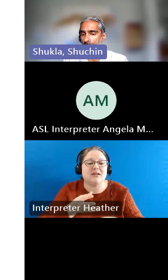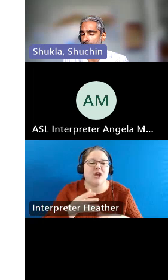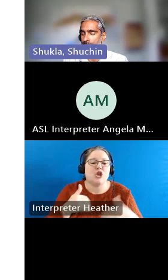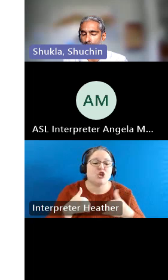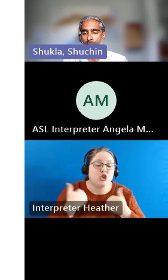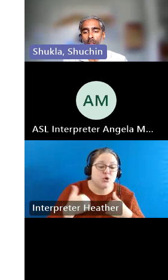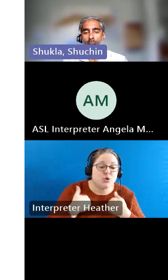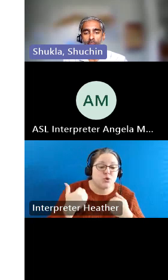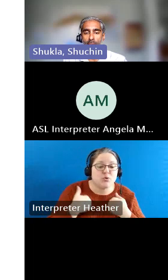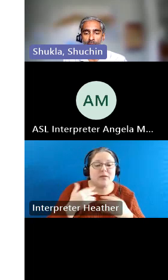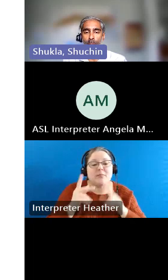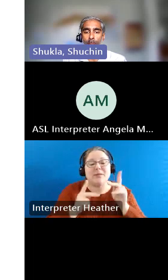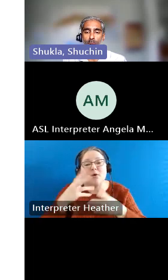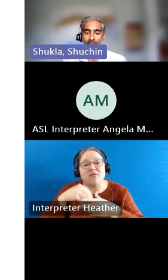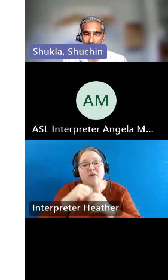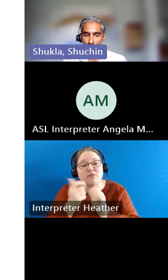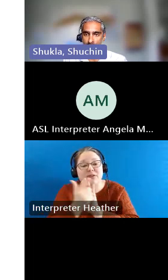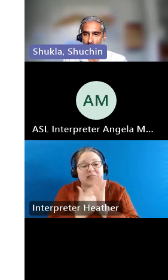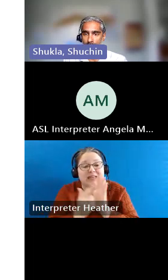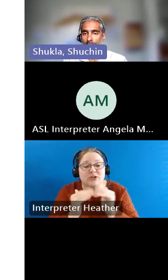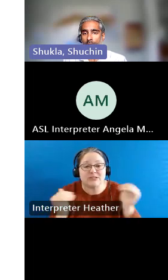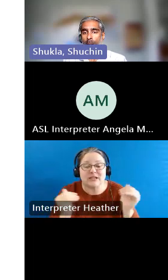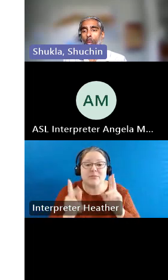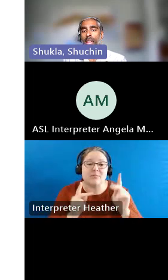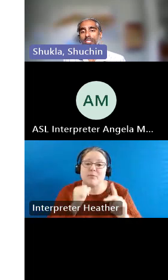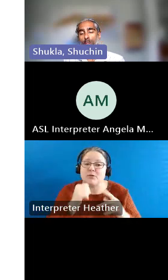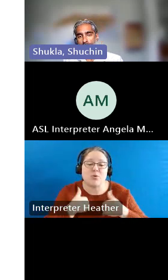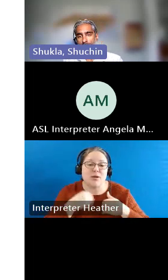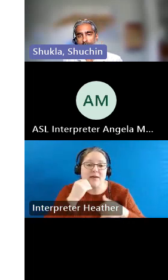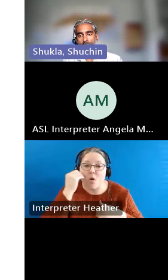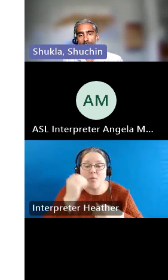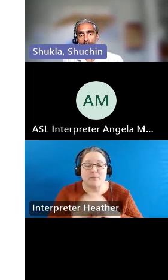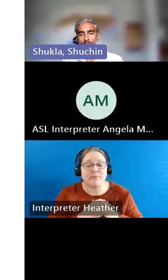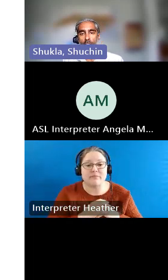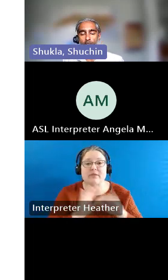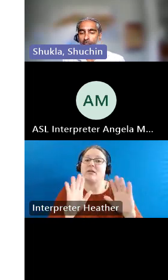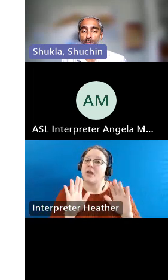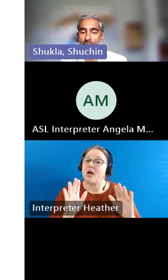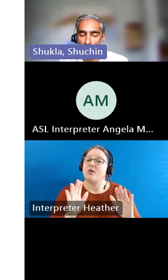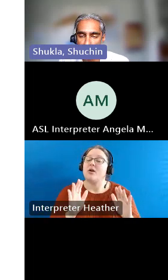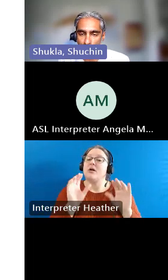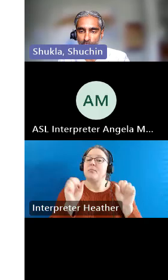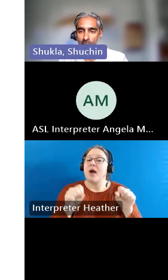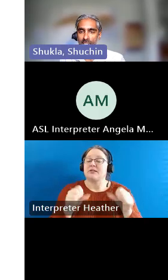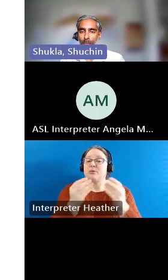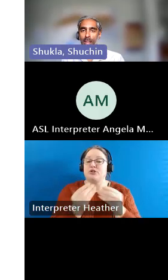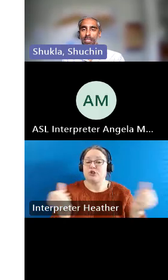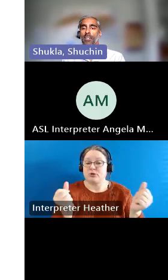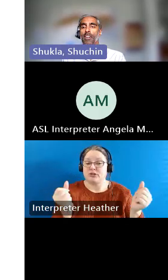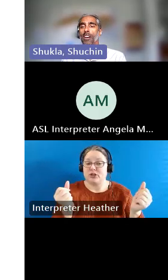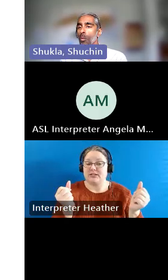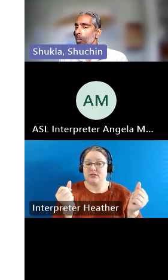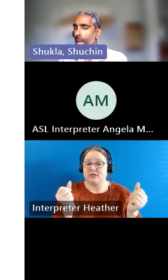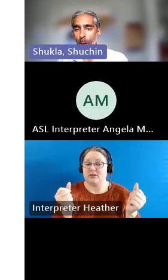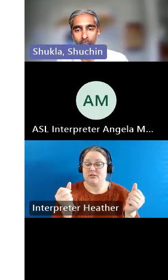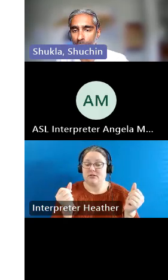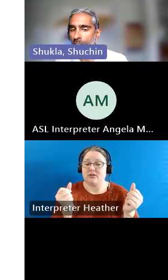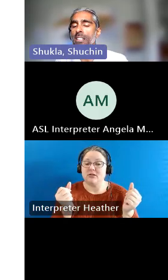involved in the criminal legal system, and people without housing. But we have solutions. I have solutions for everything, but I try to summarize